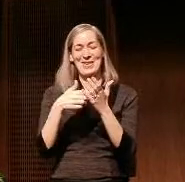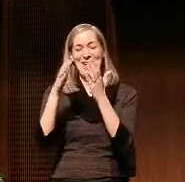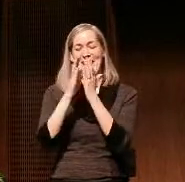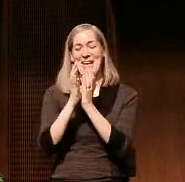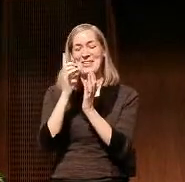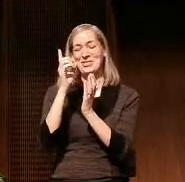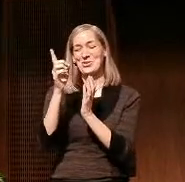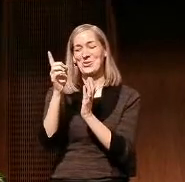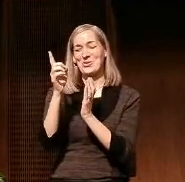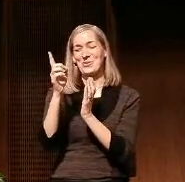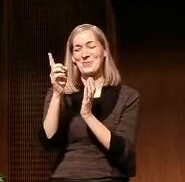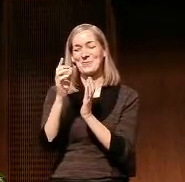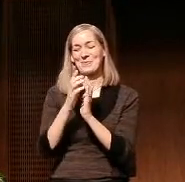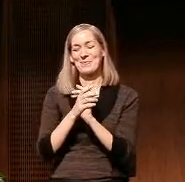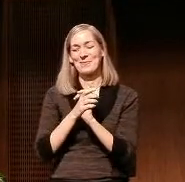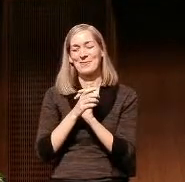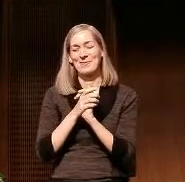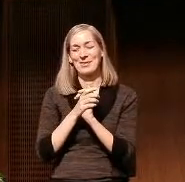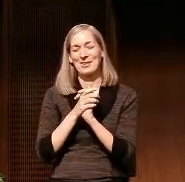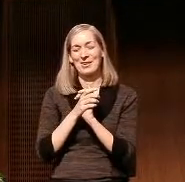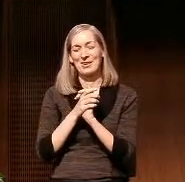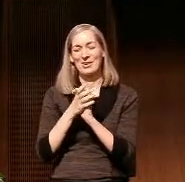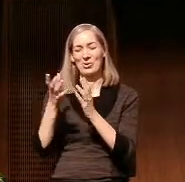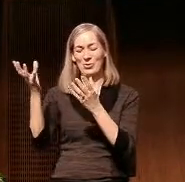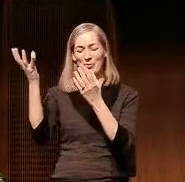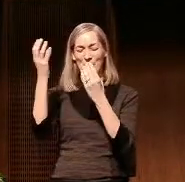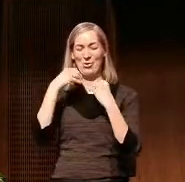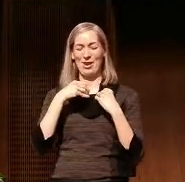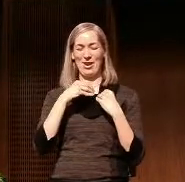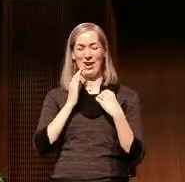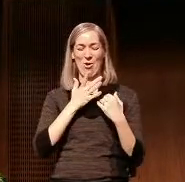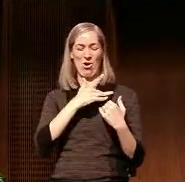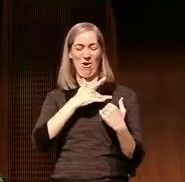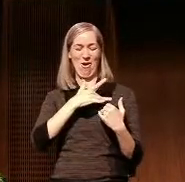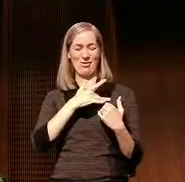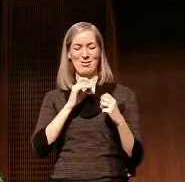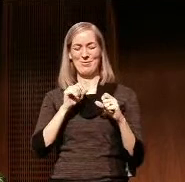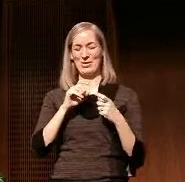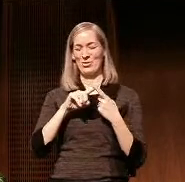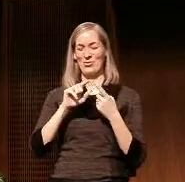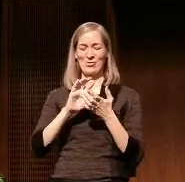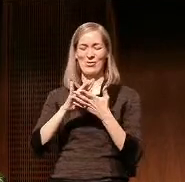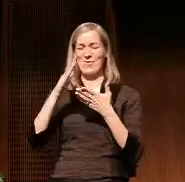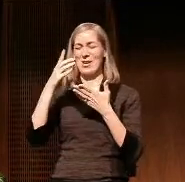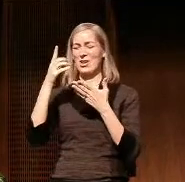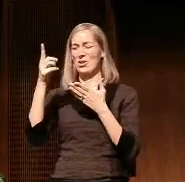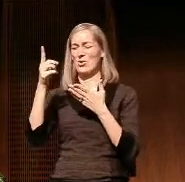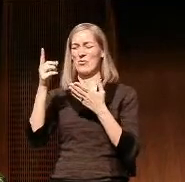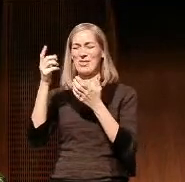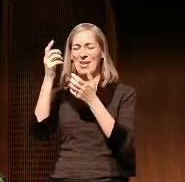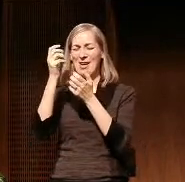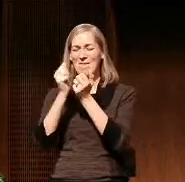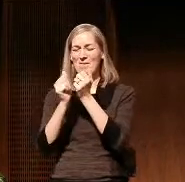that you place it in our hearts to glorify you with every minute of our life.